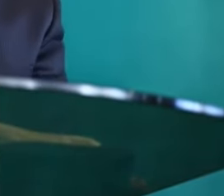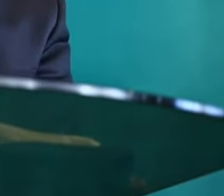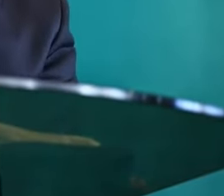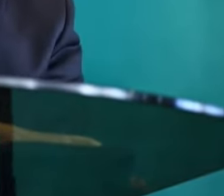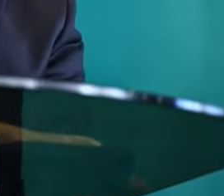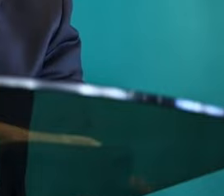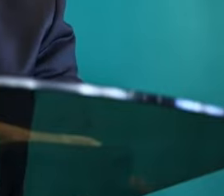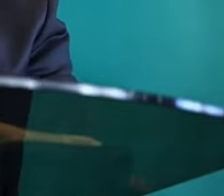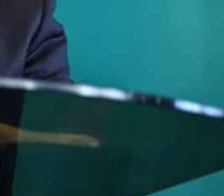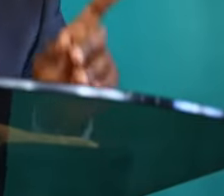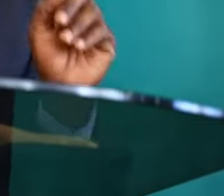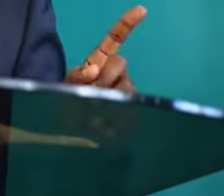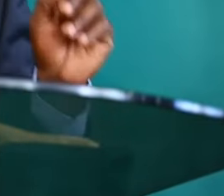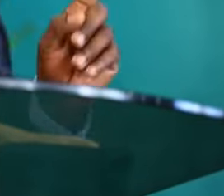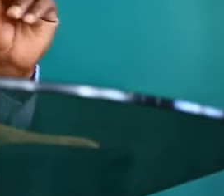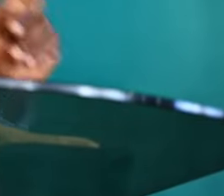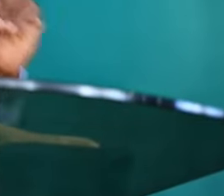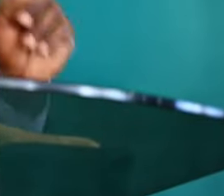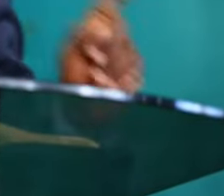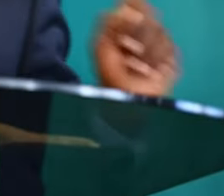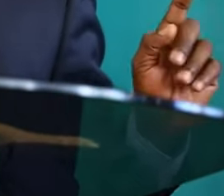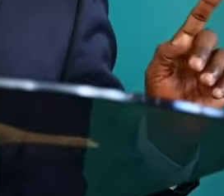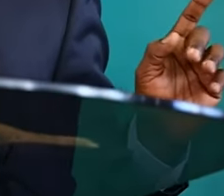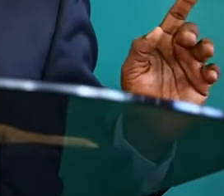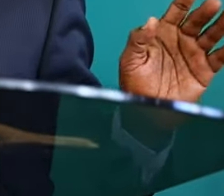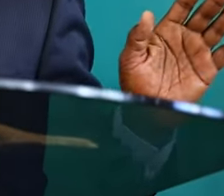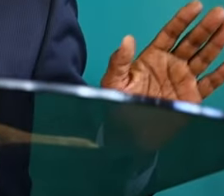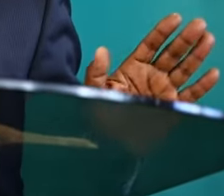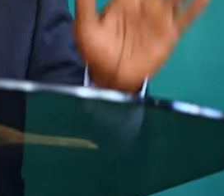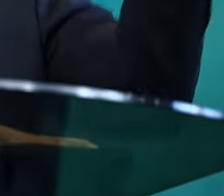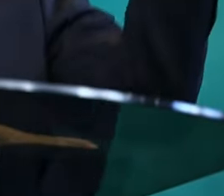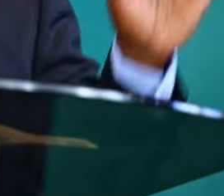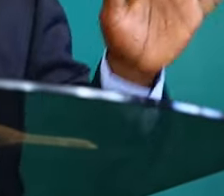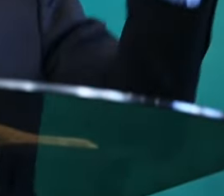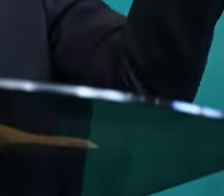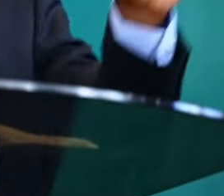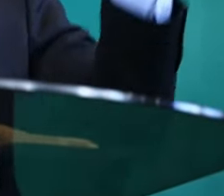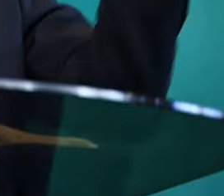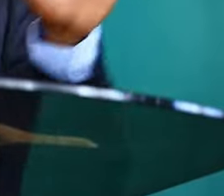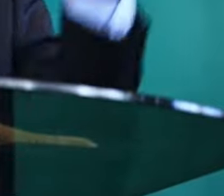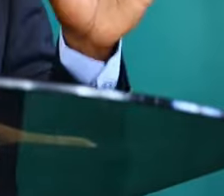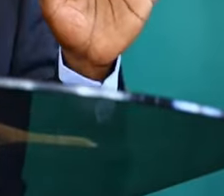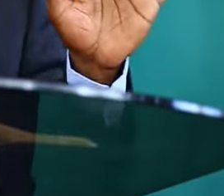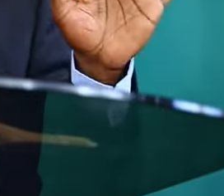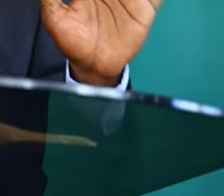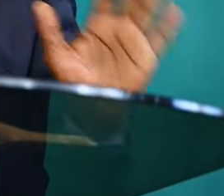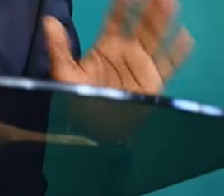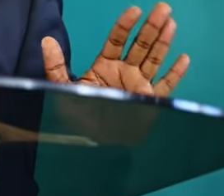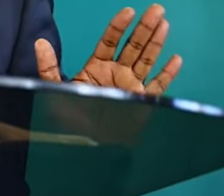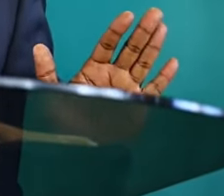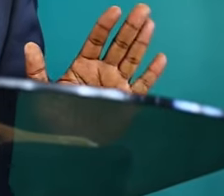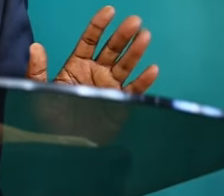come up to where we are. Remember, I've already told you the geography. There is a cliff that is impossible